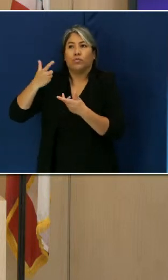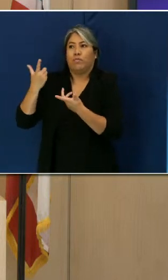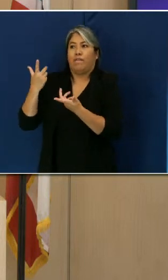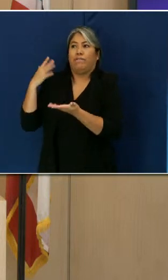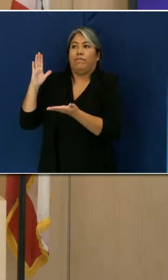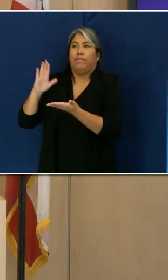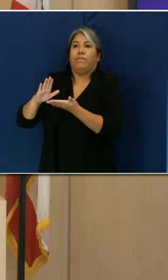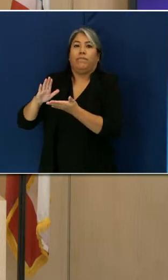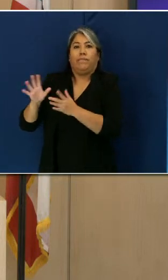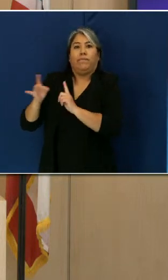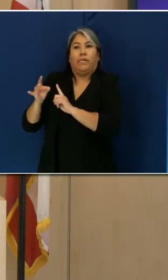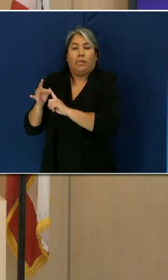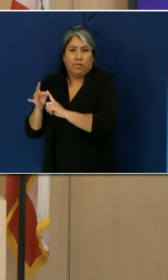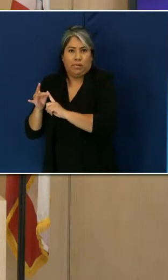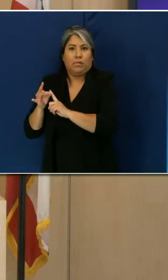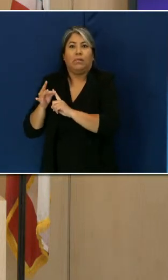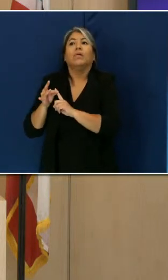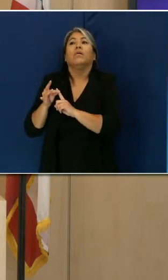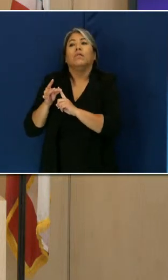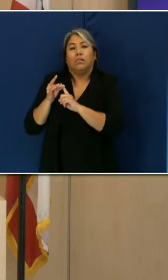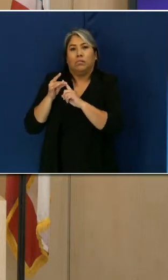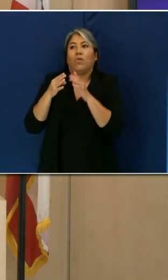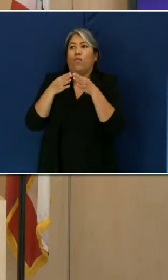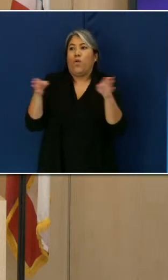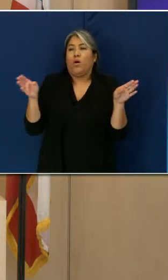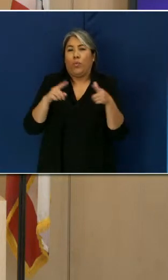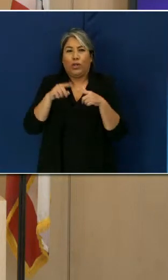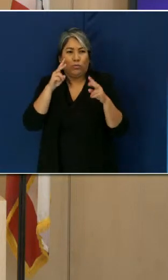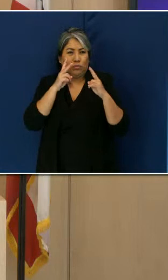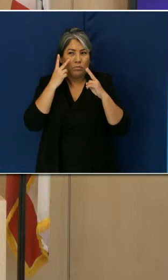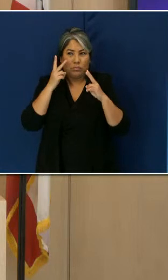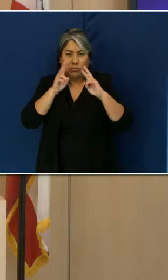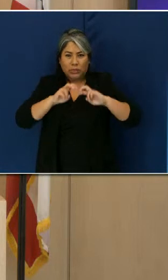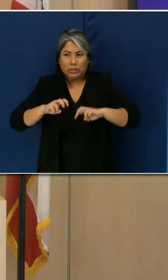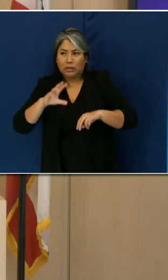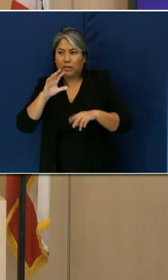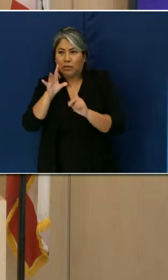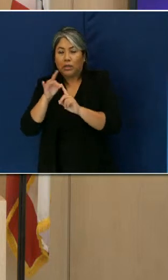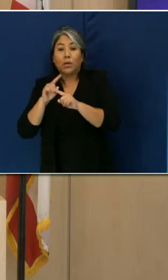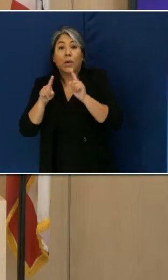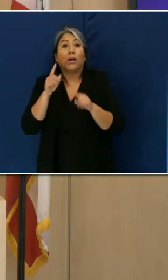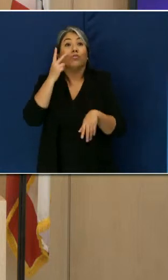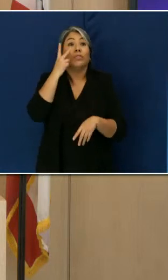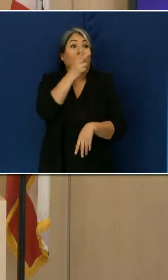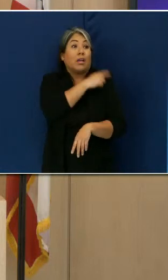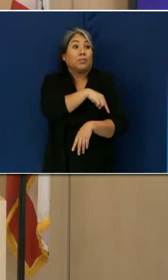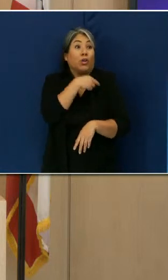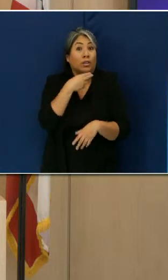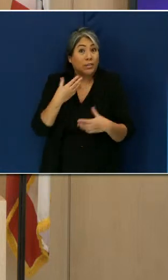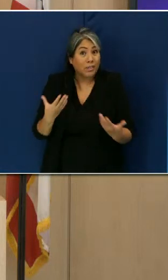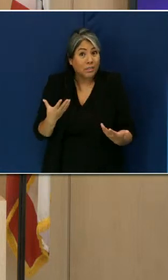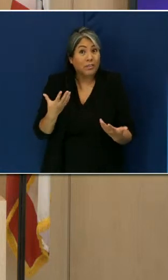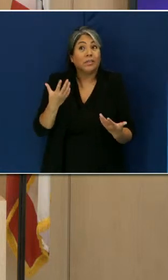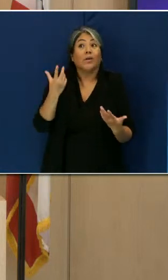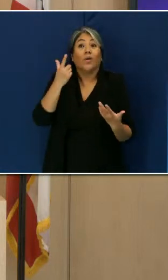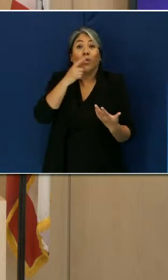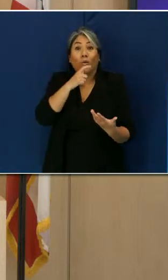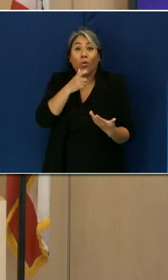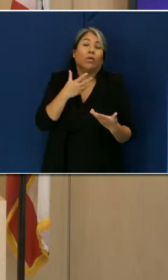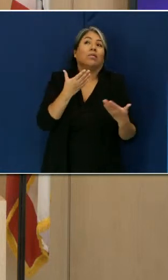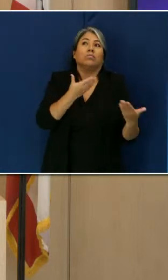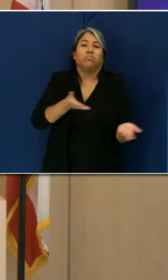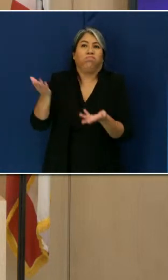lowest number of cases overall when you look at the cases, but when you look at hospitalizations, close